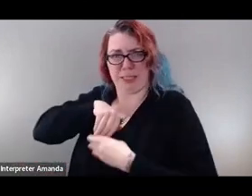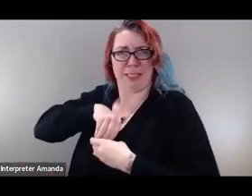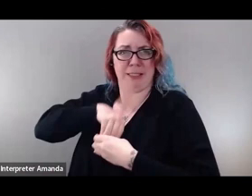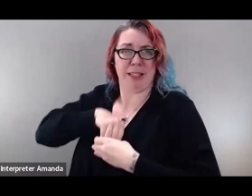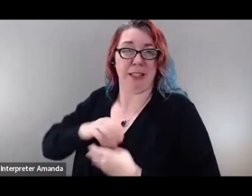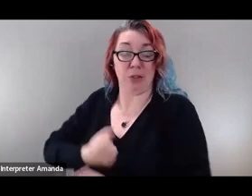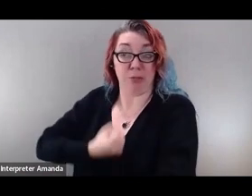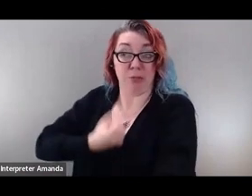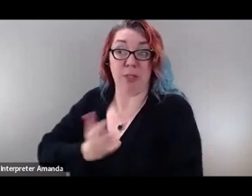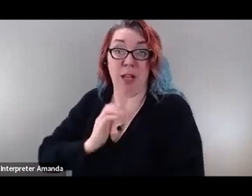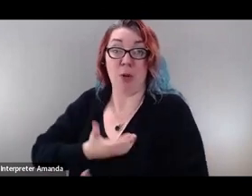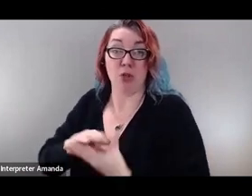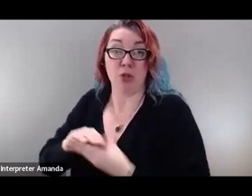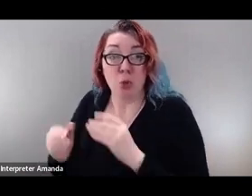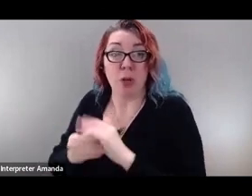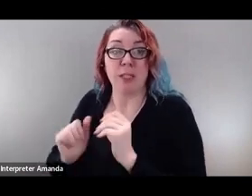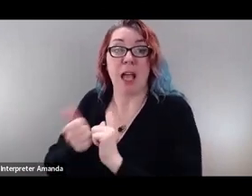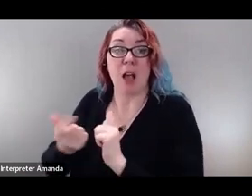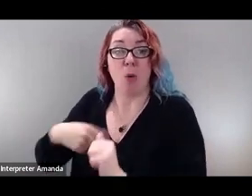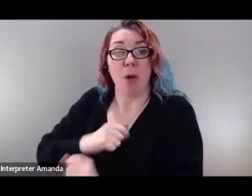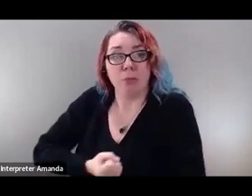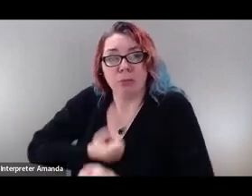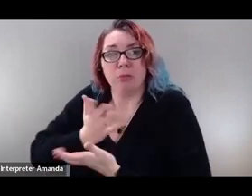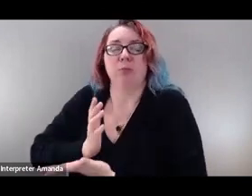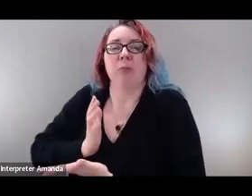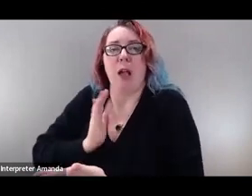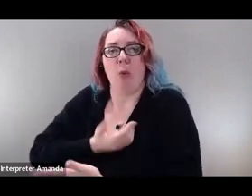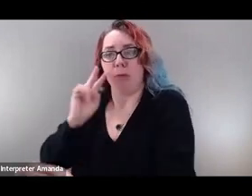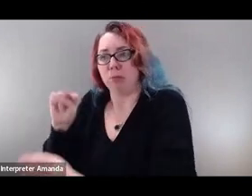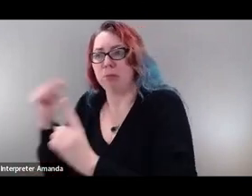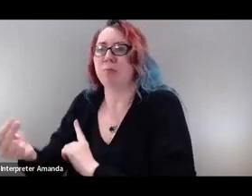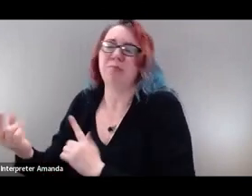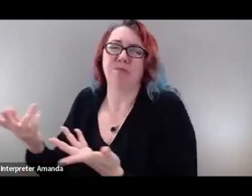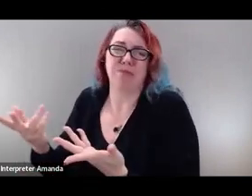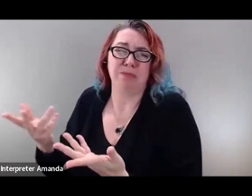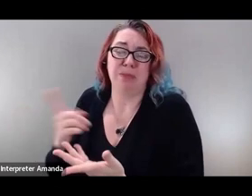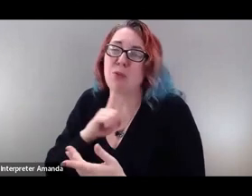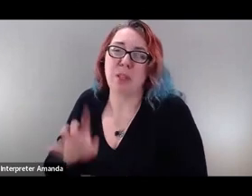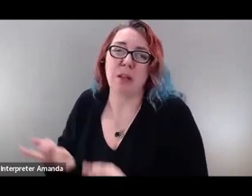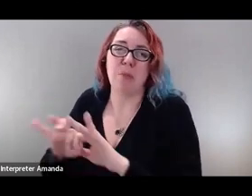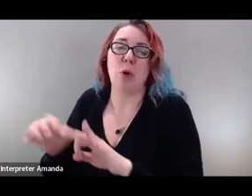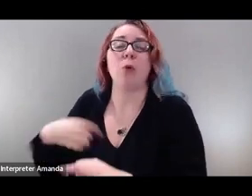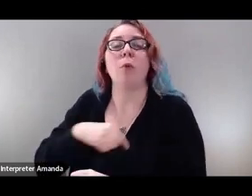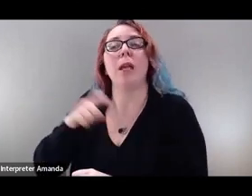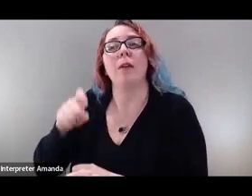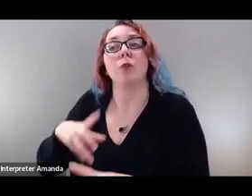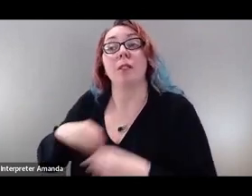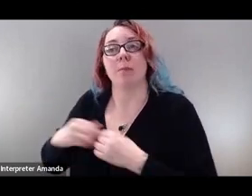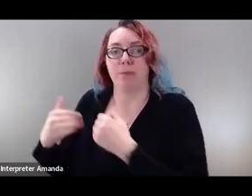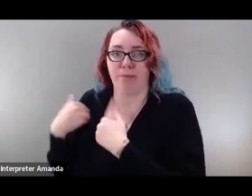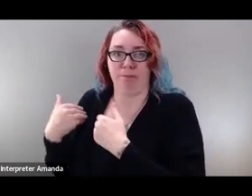I think that that lays the foundation for accountability, because it's hard to be accountable to one another when we're building those relationships if we're